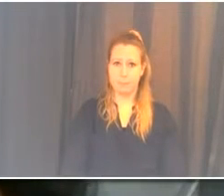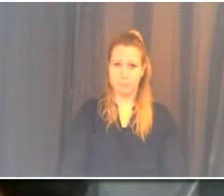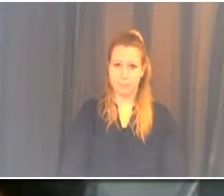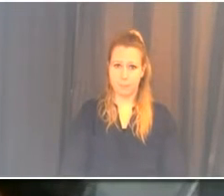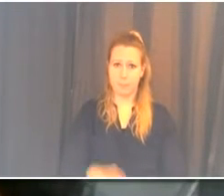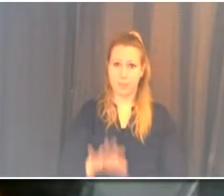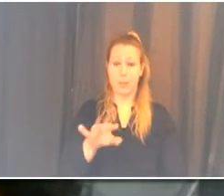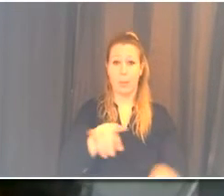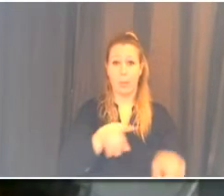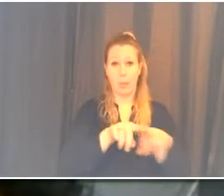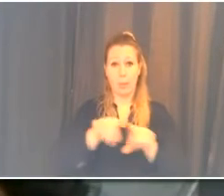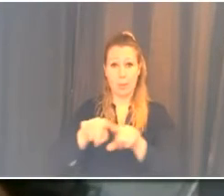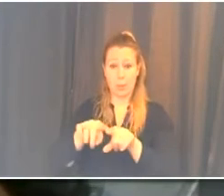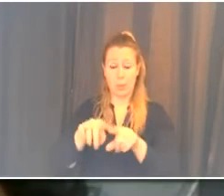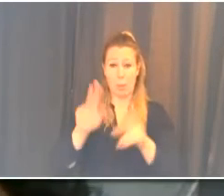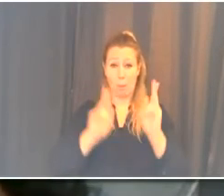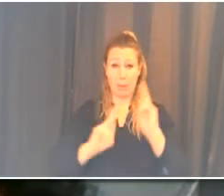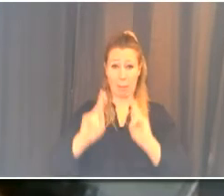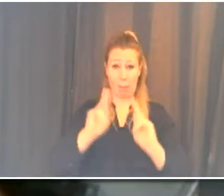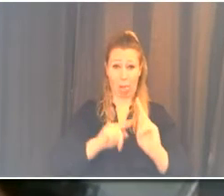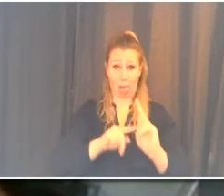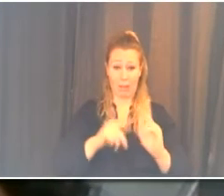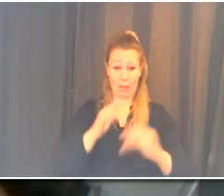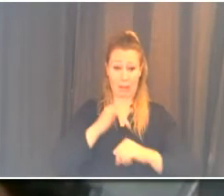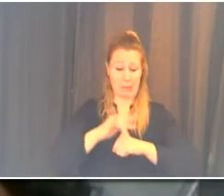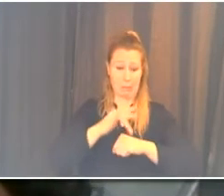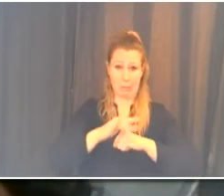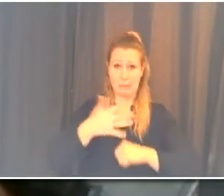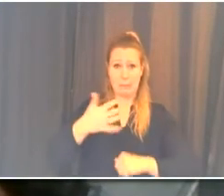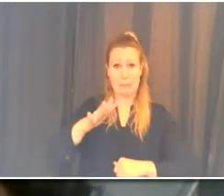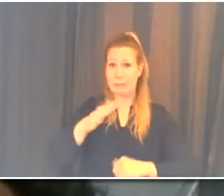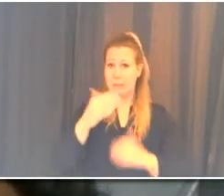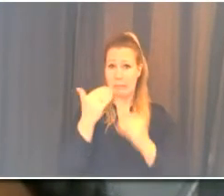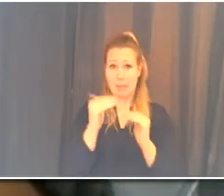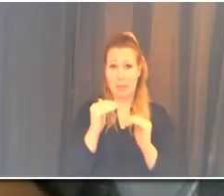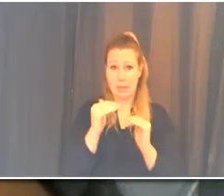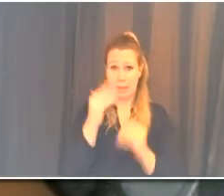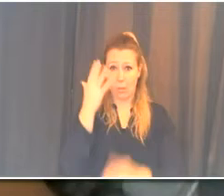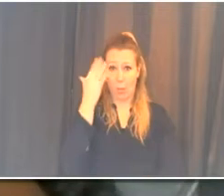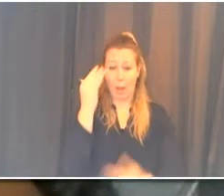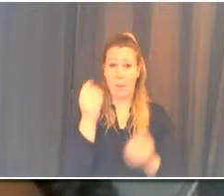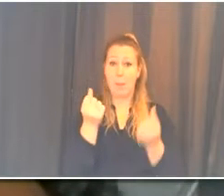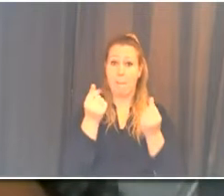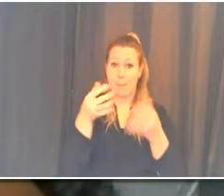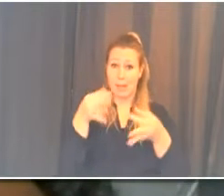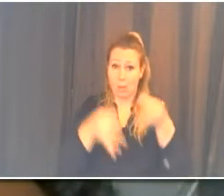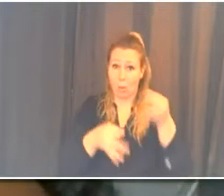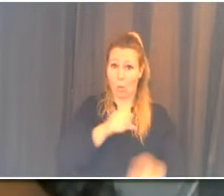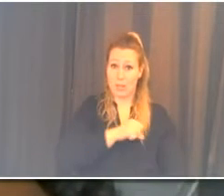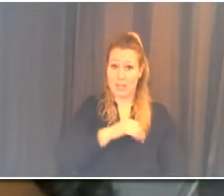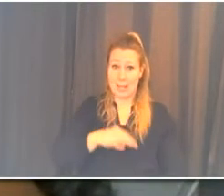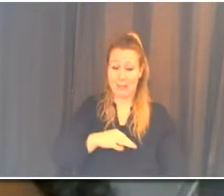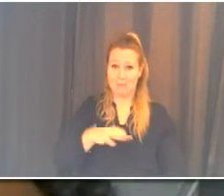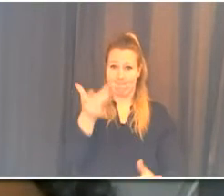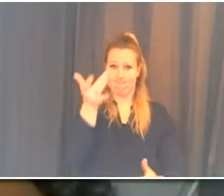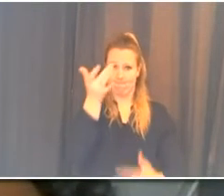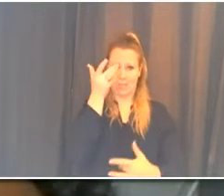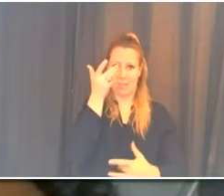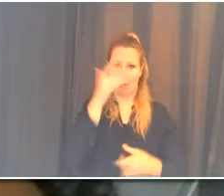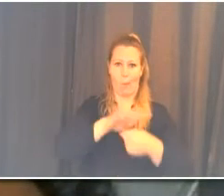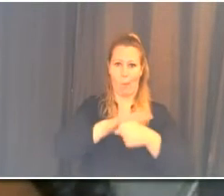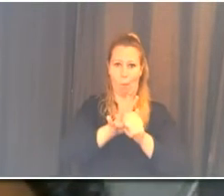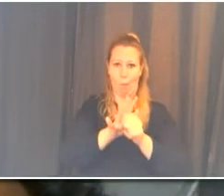do right now that we are hoping that we get access to in the near future for example we can't file support petitions for